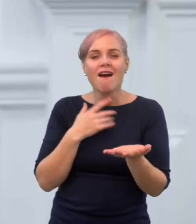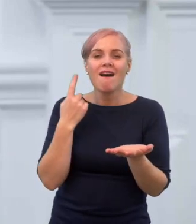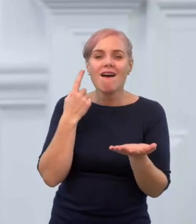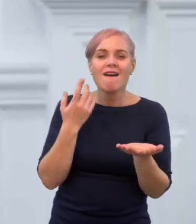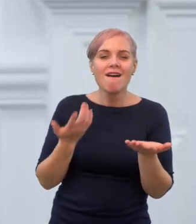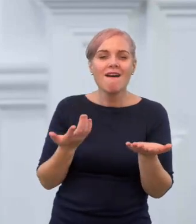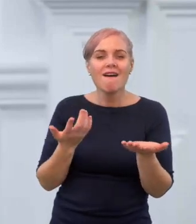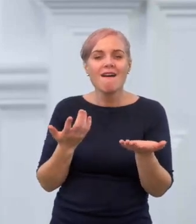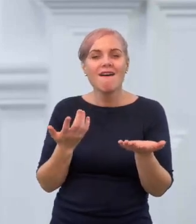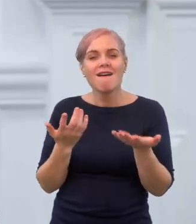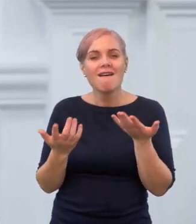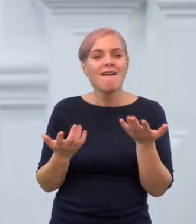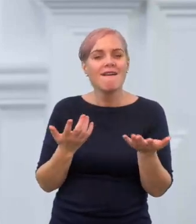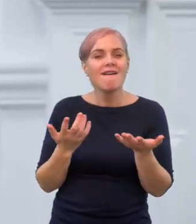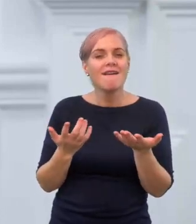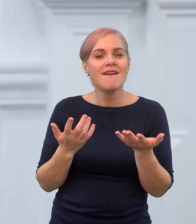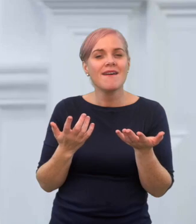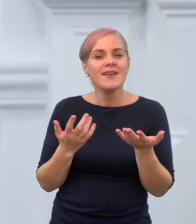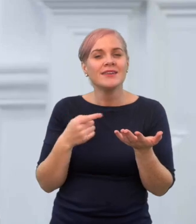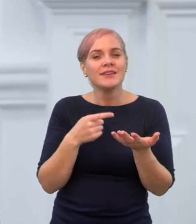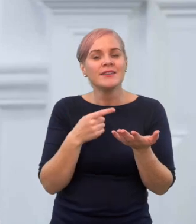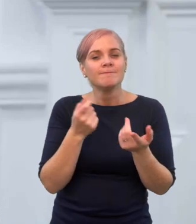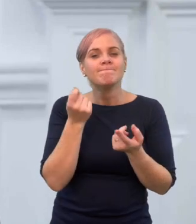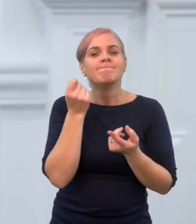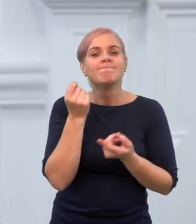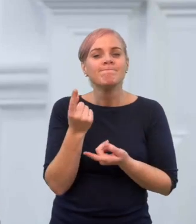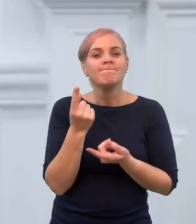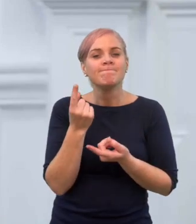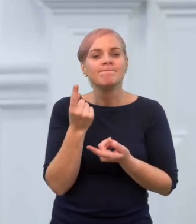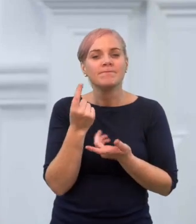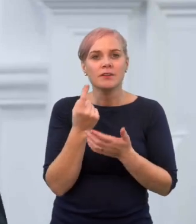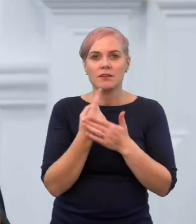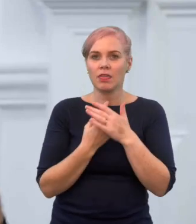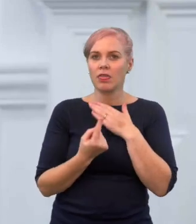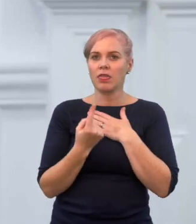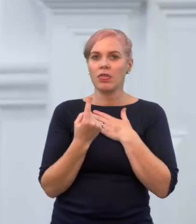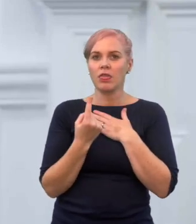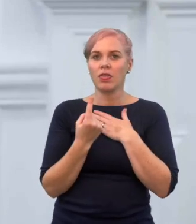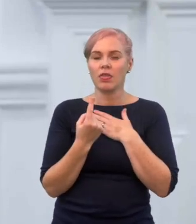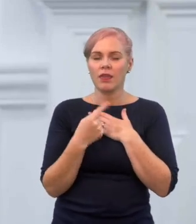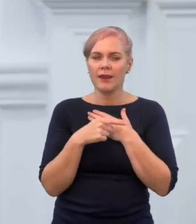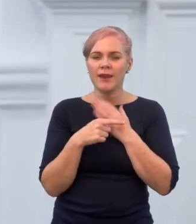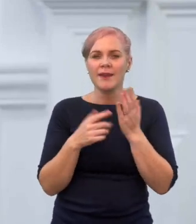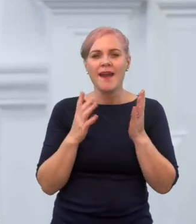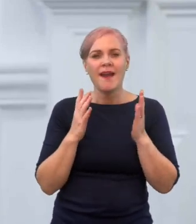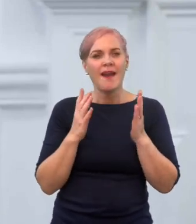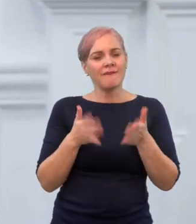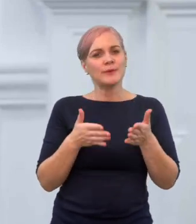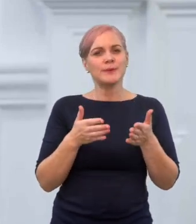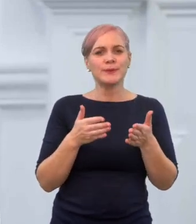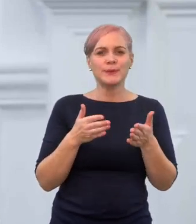guess I like to think, you know, he with the realization of, you know, how he feels